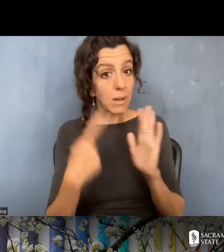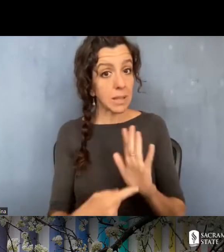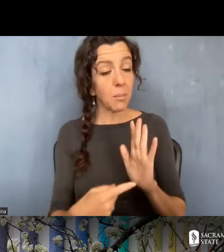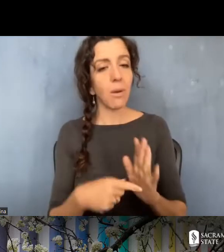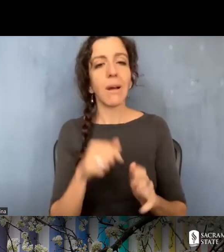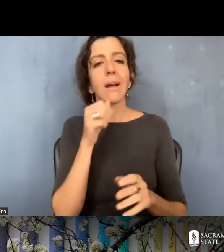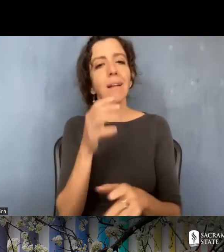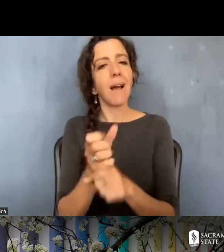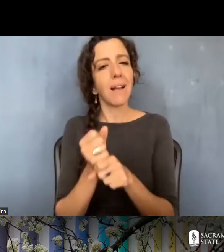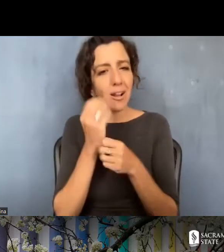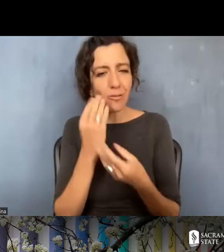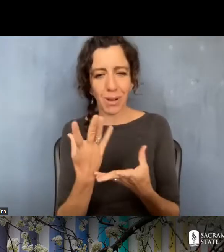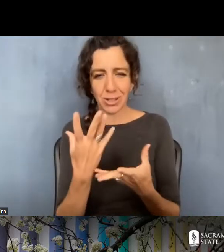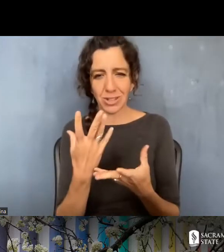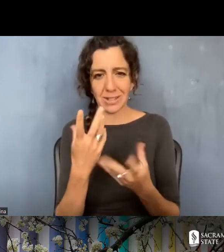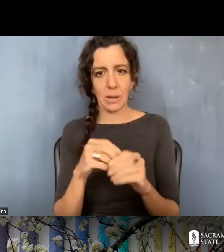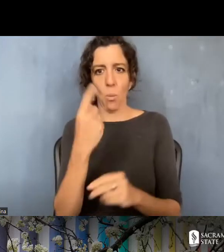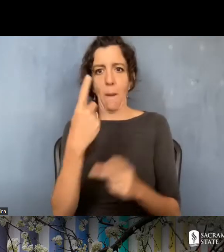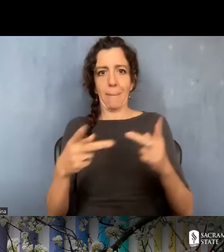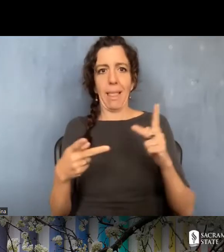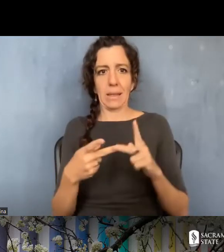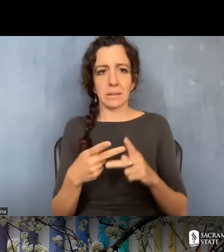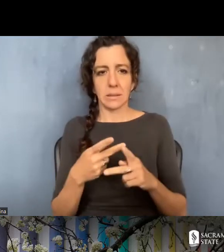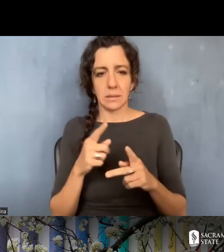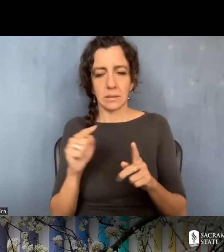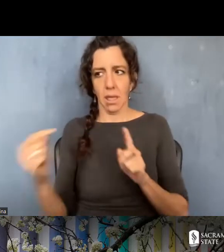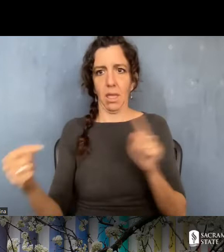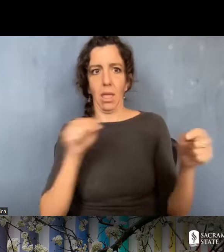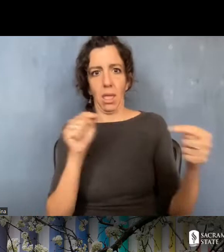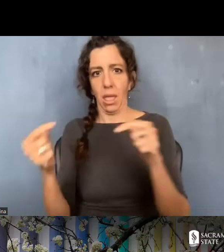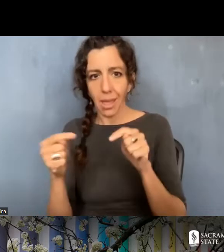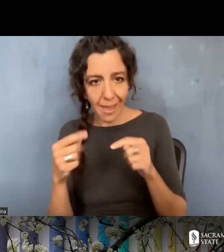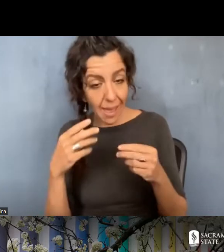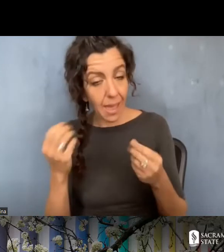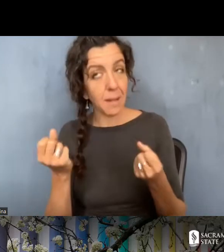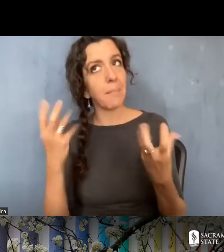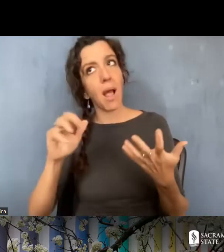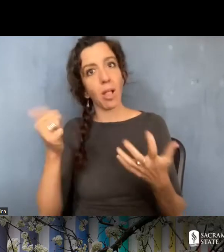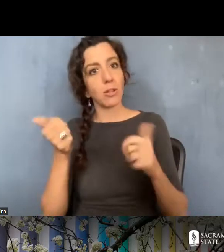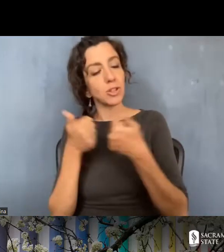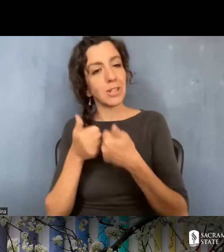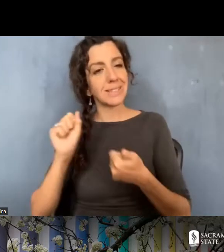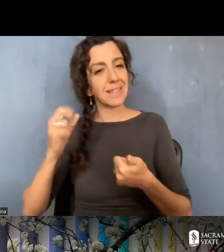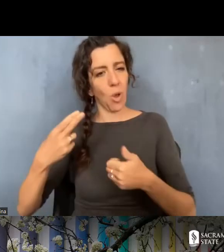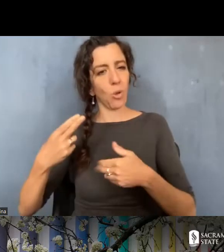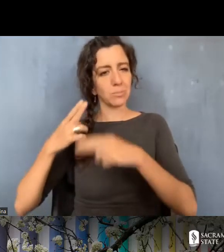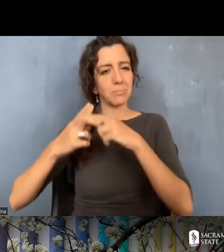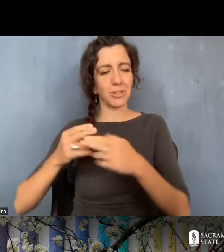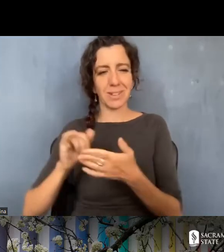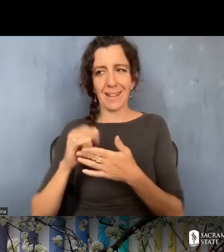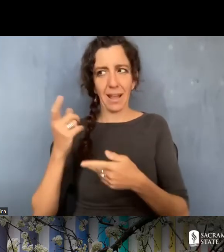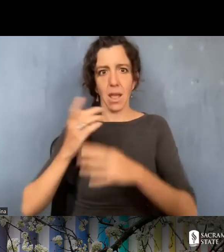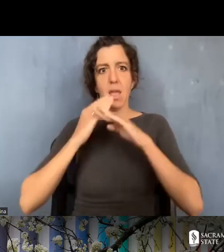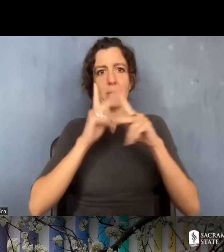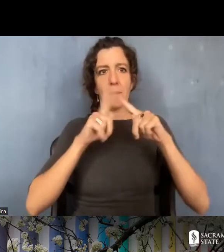barrier to care. There are additional challenges that stakeholders mention that can prevent people from accessing